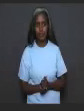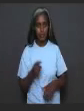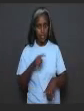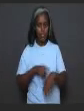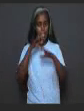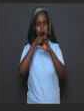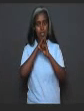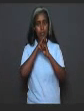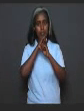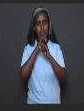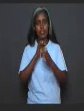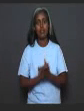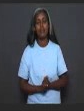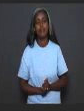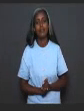Time's up!